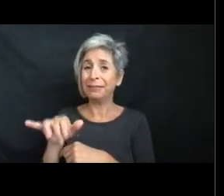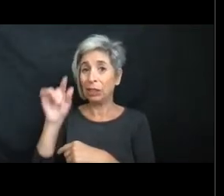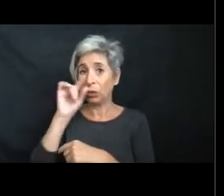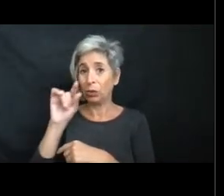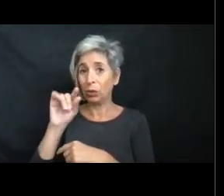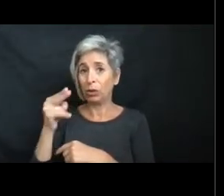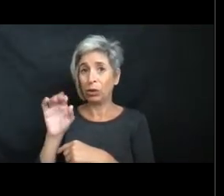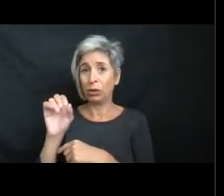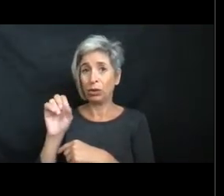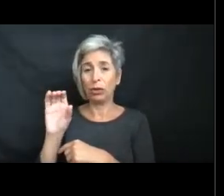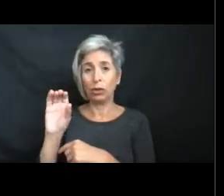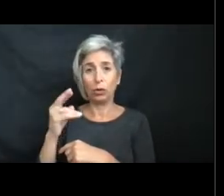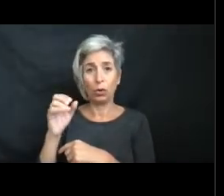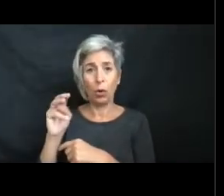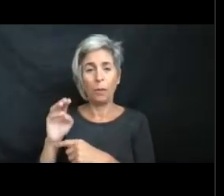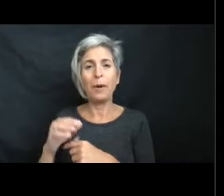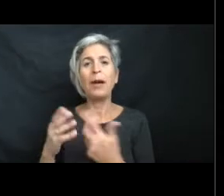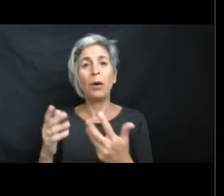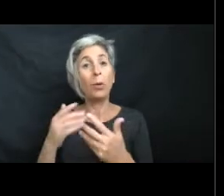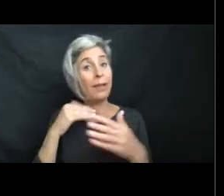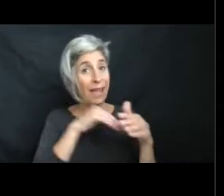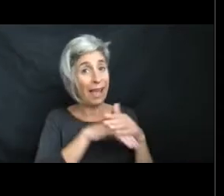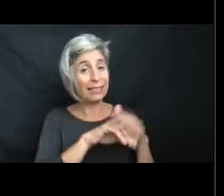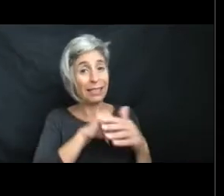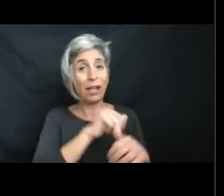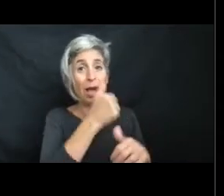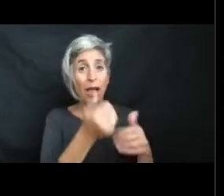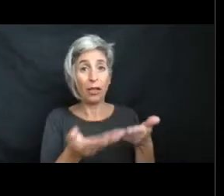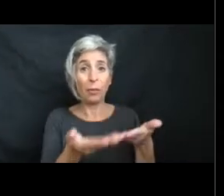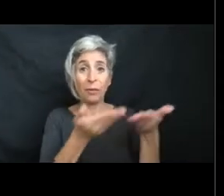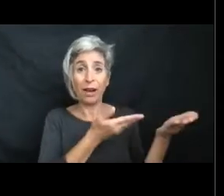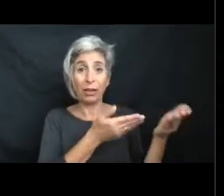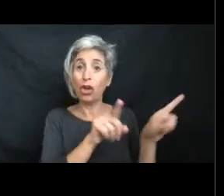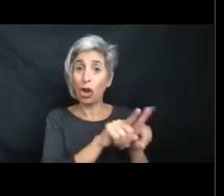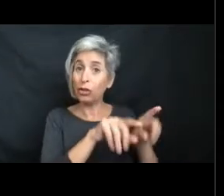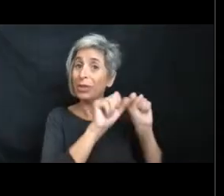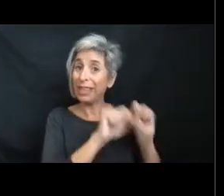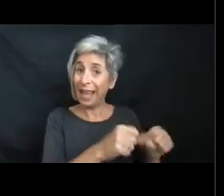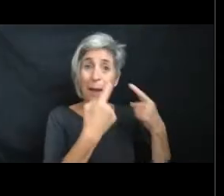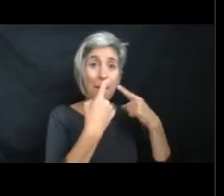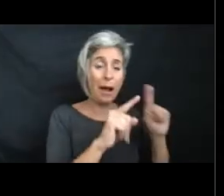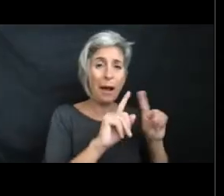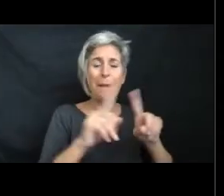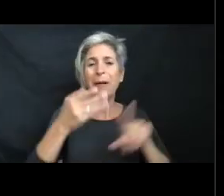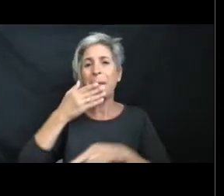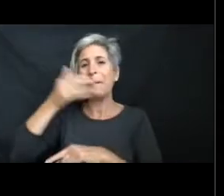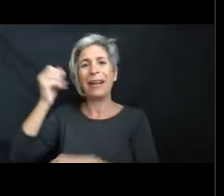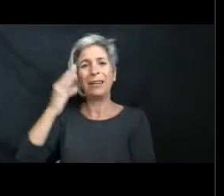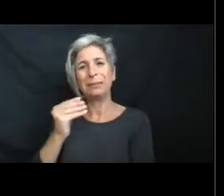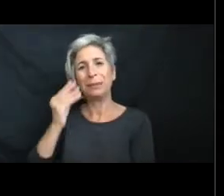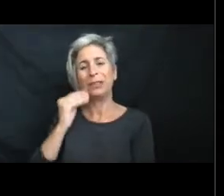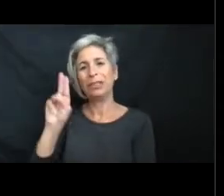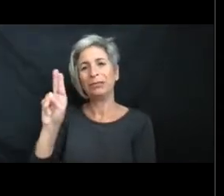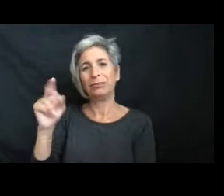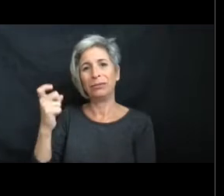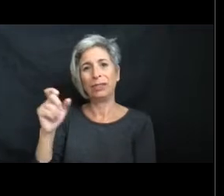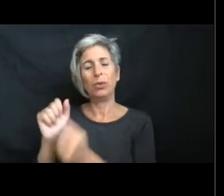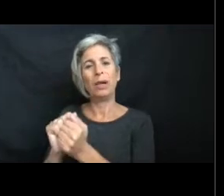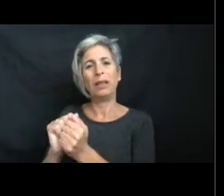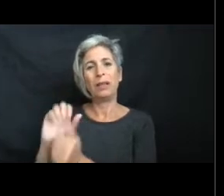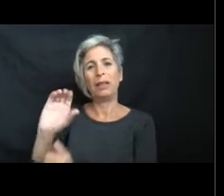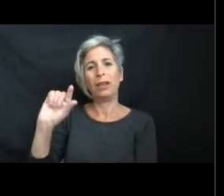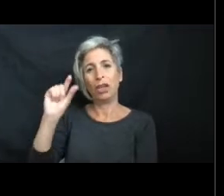provide access through the other providers as well, but you will have a better experience using Google Chrome. So to start